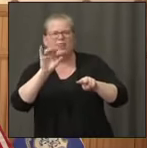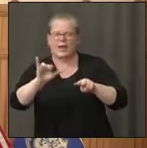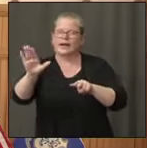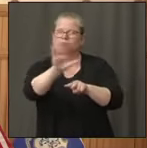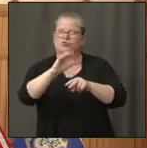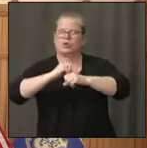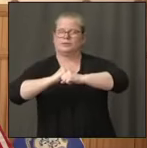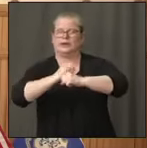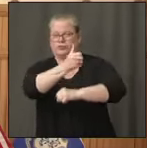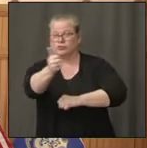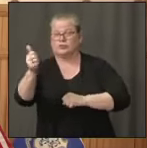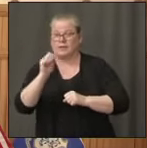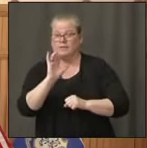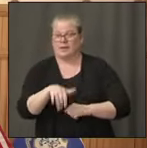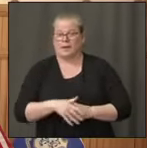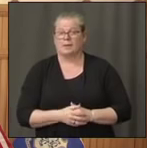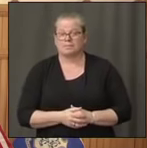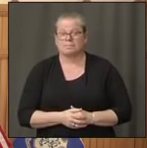News 8.